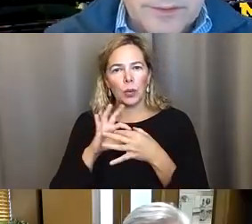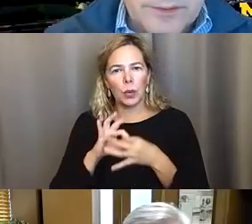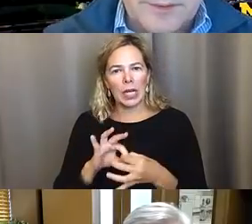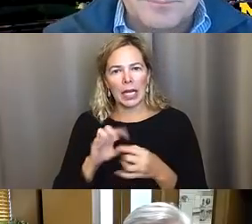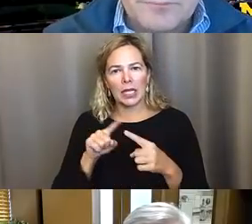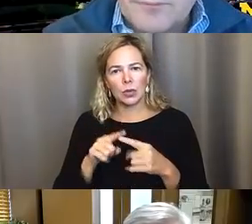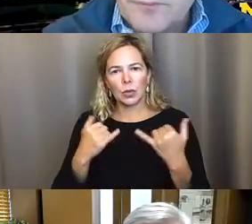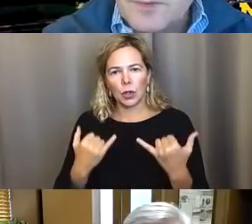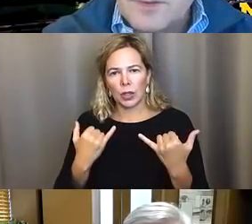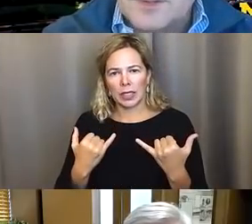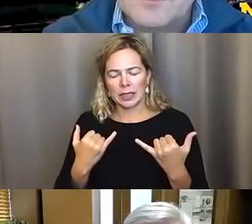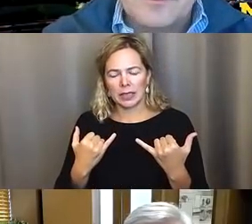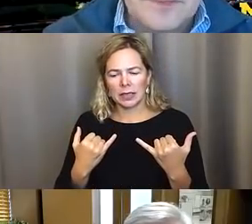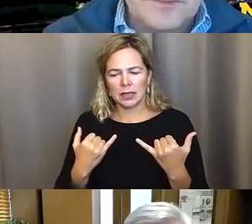current